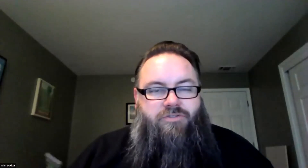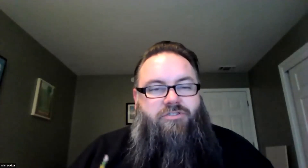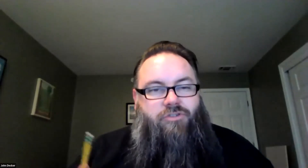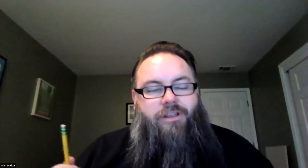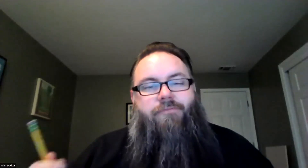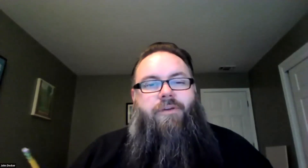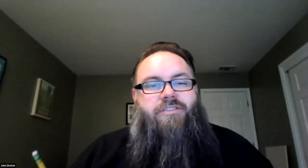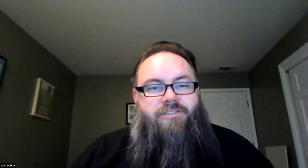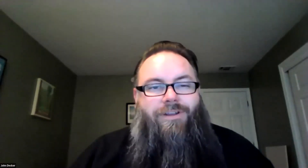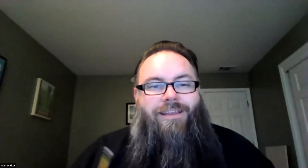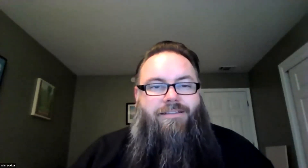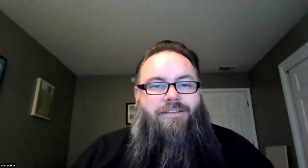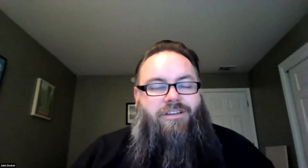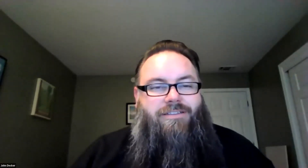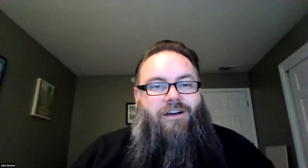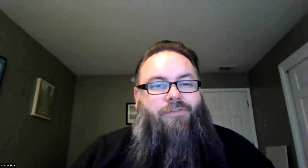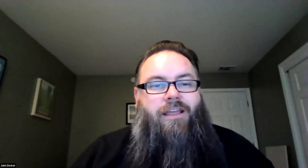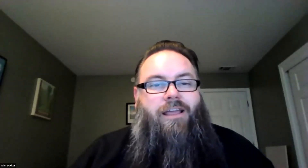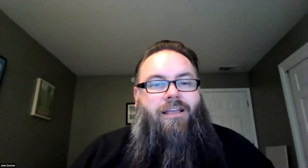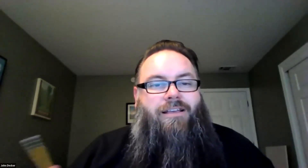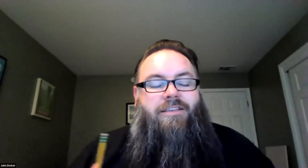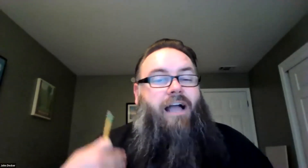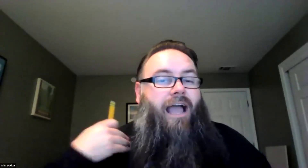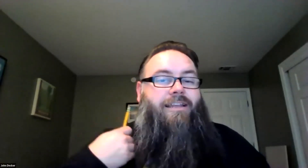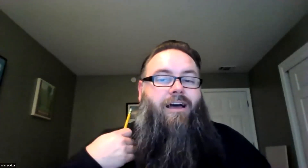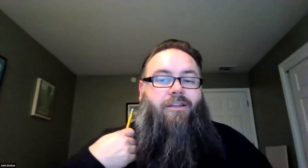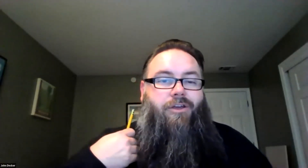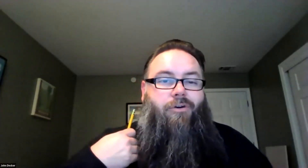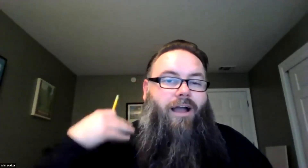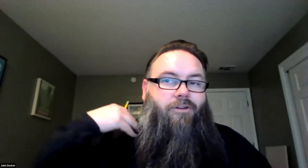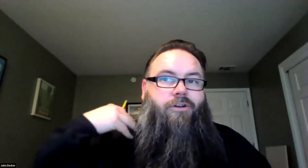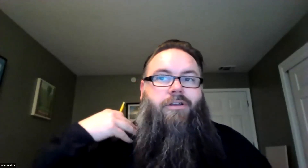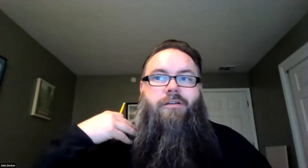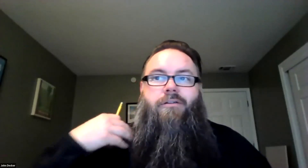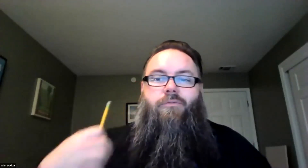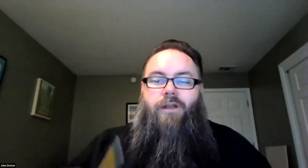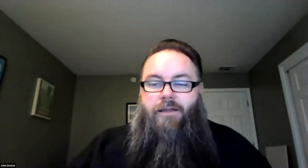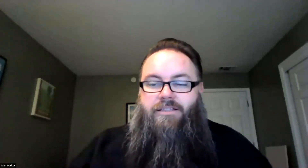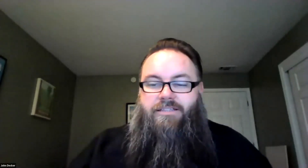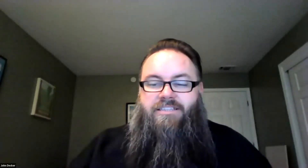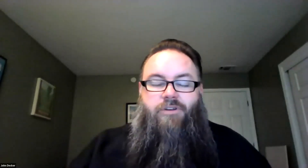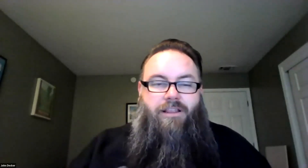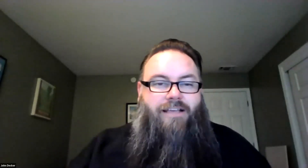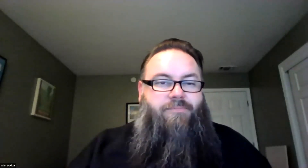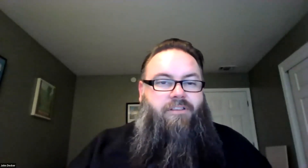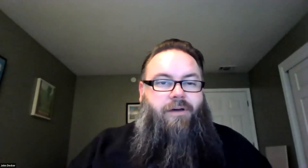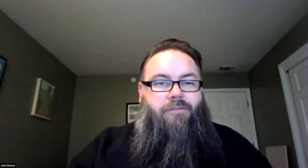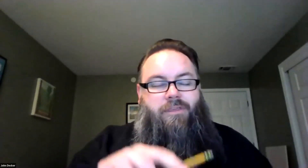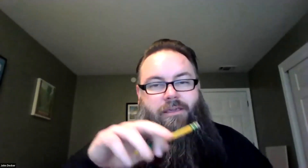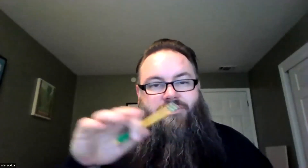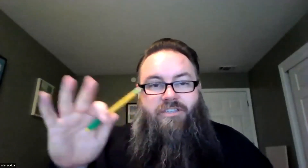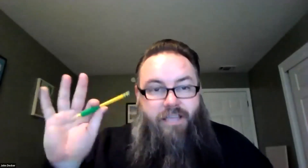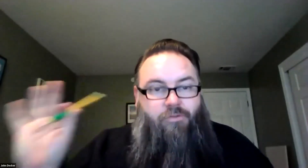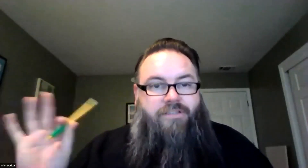come out, there's also good information that's written into the agenda itself. And something I did not know, well, I learned when I did the testimony last month